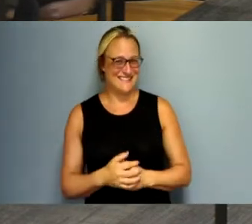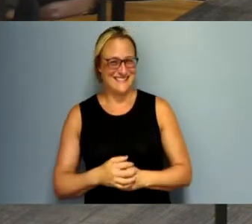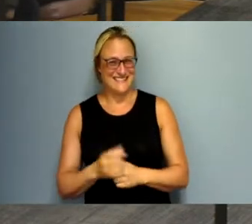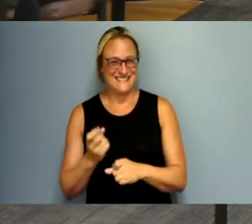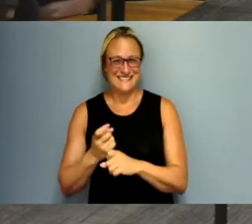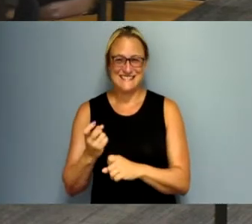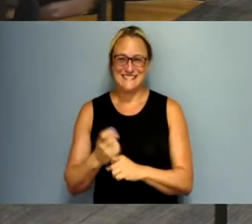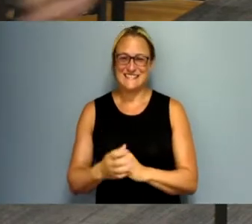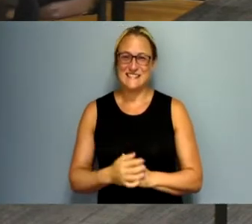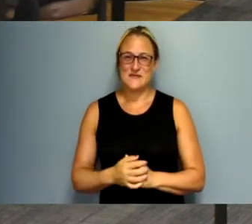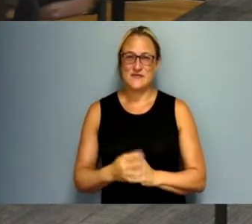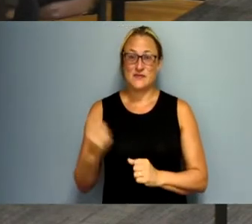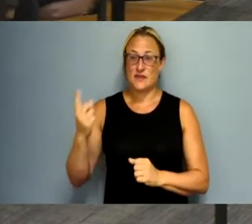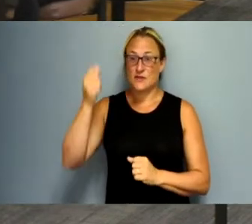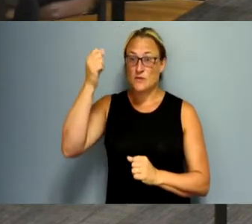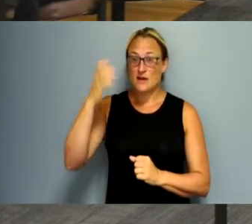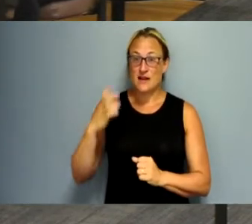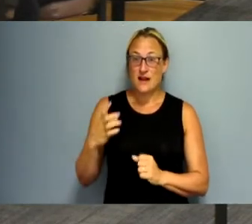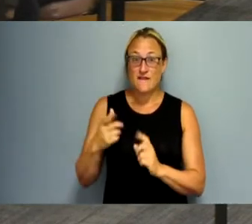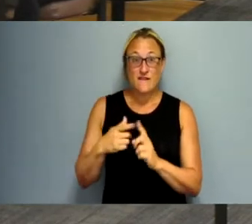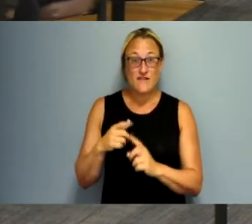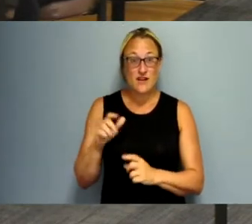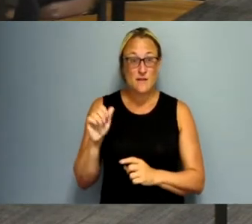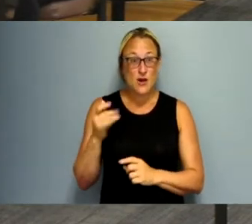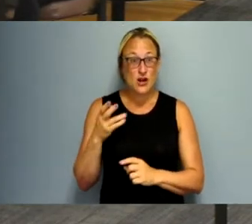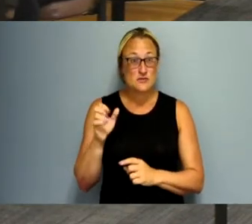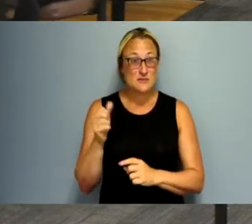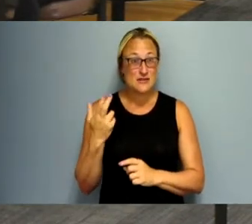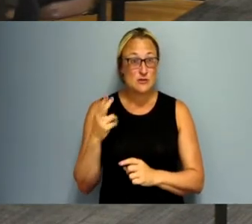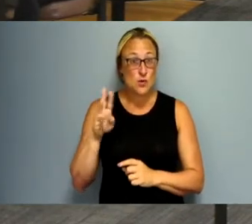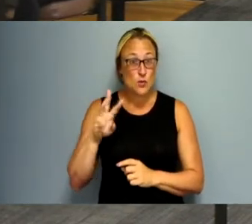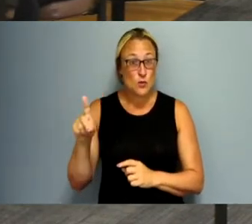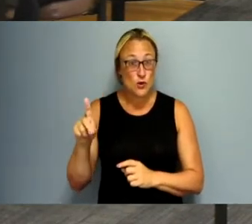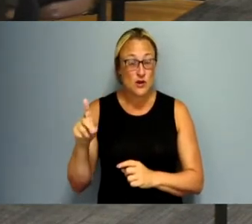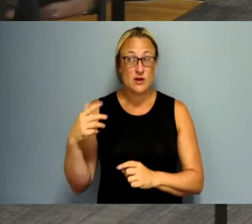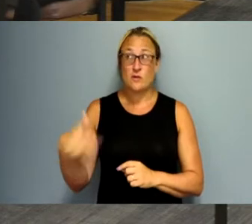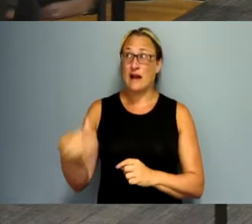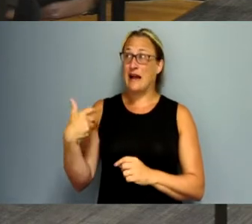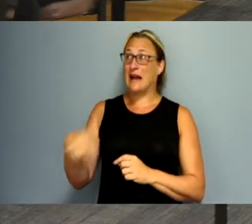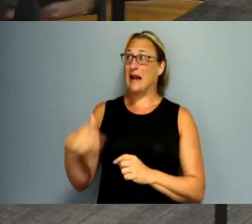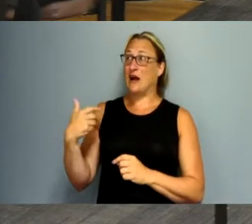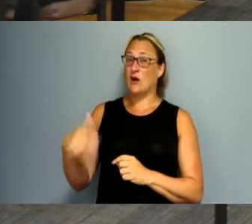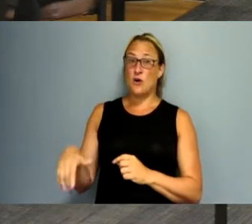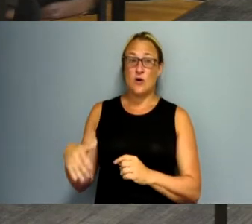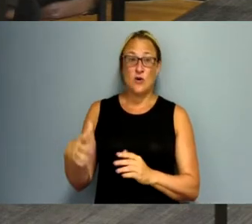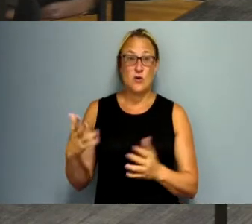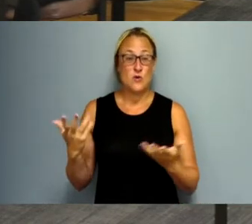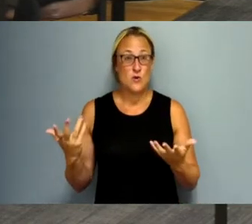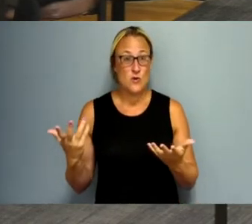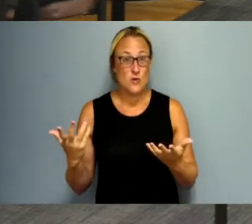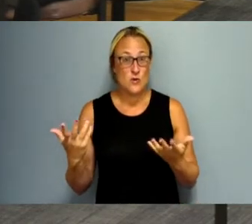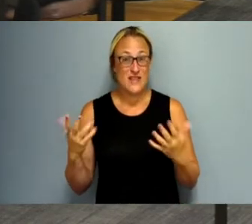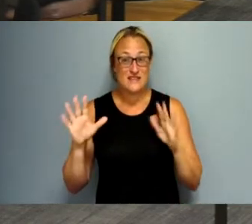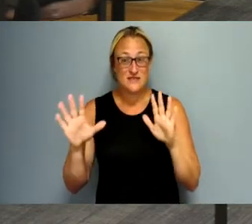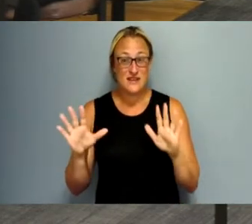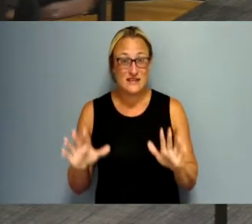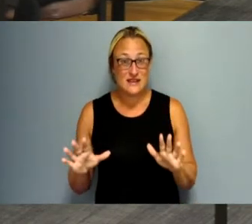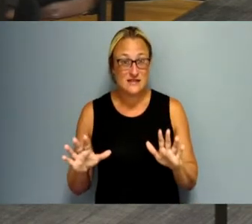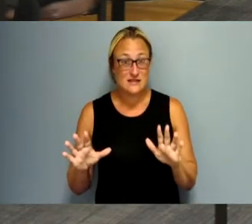The gentleman from Wood, fantastic. The only thing wrong with